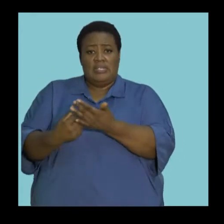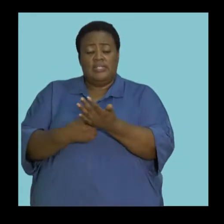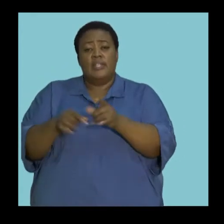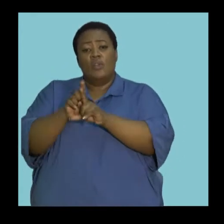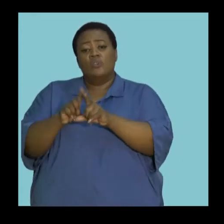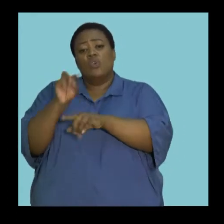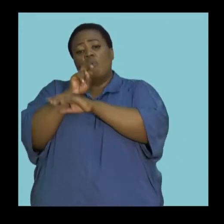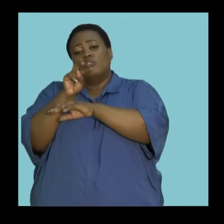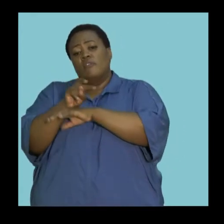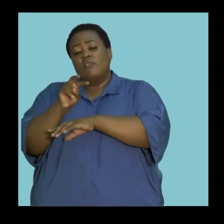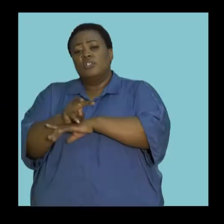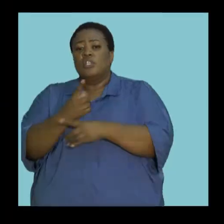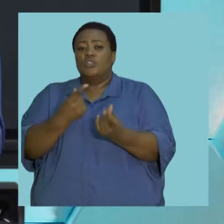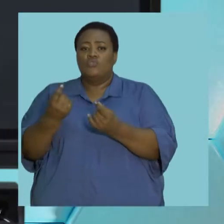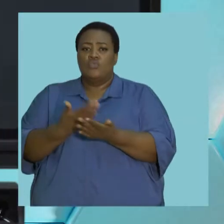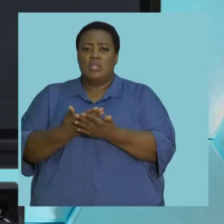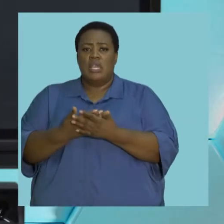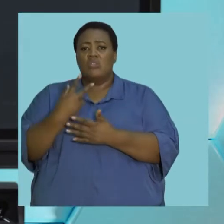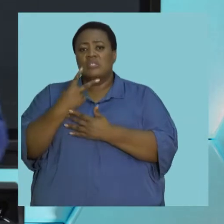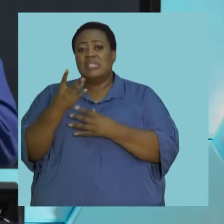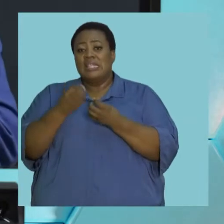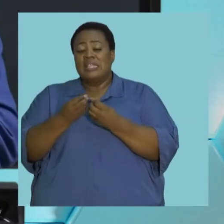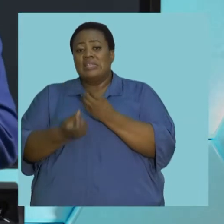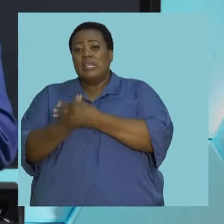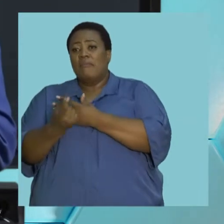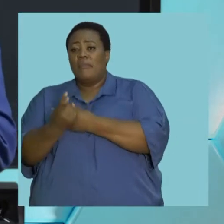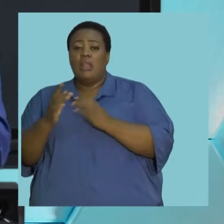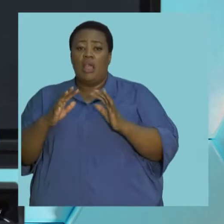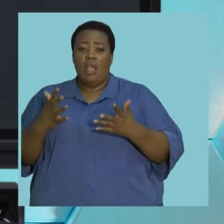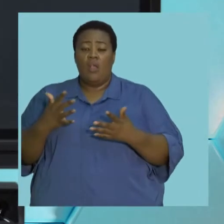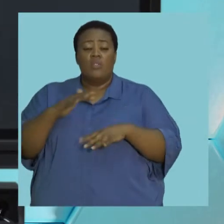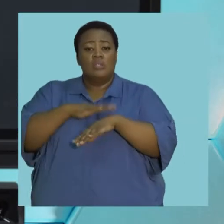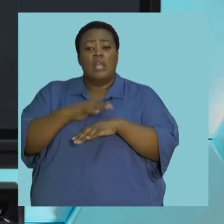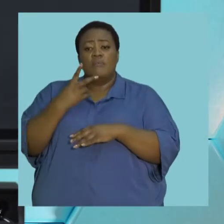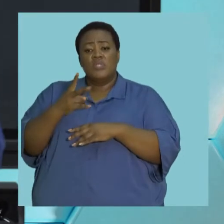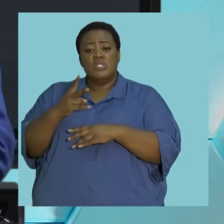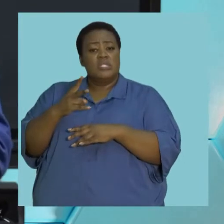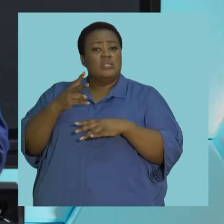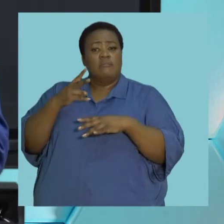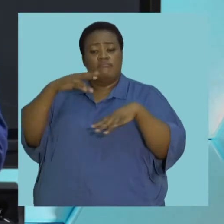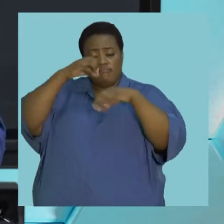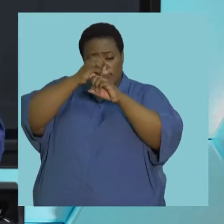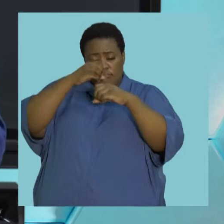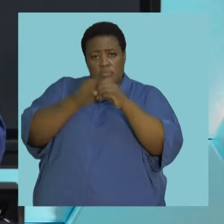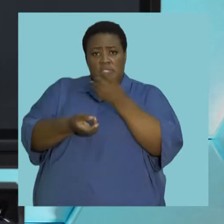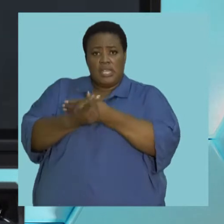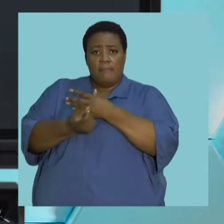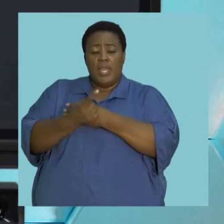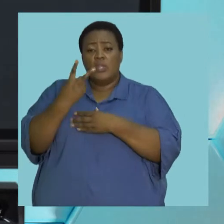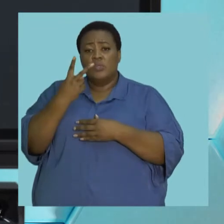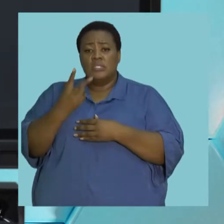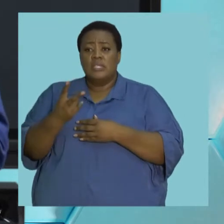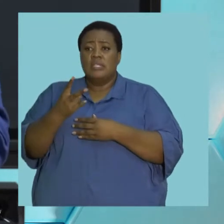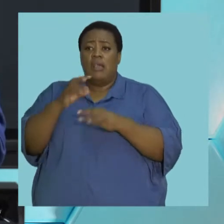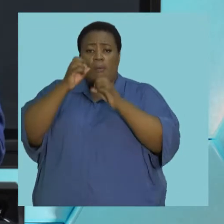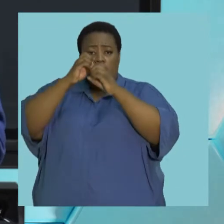have observations that can be made by looking at how things take place. So when you see an experiment taking place, and if you notice that